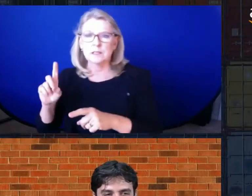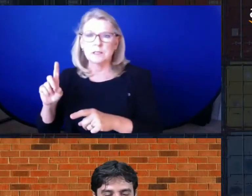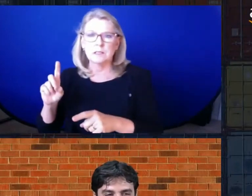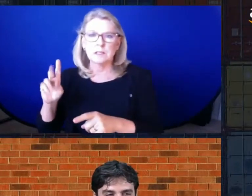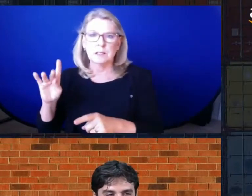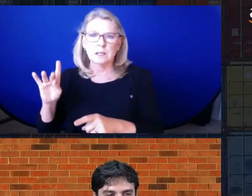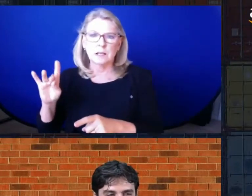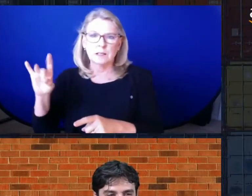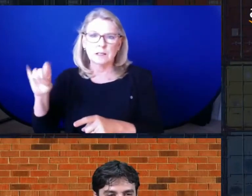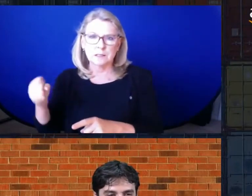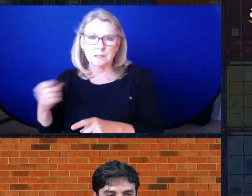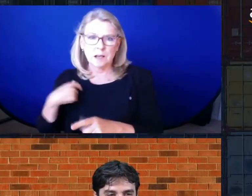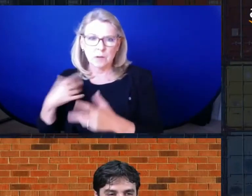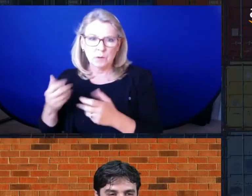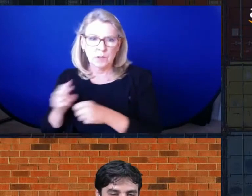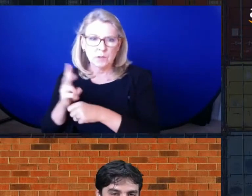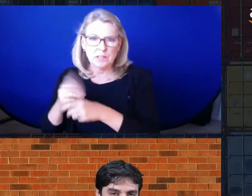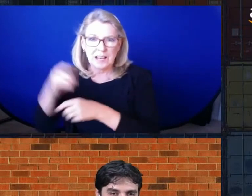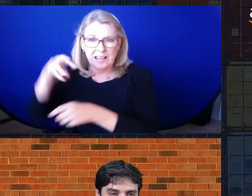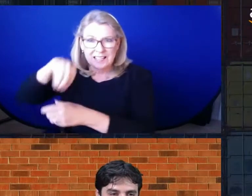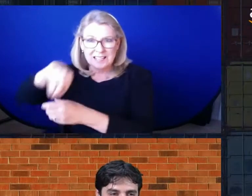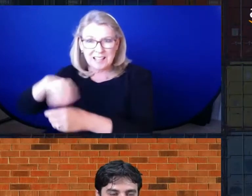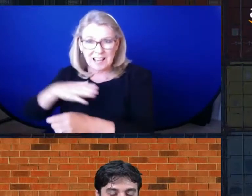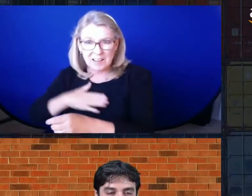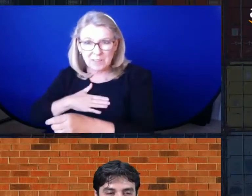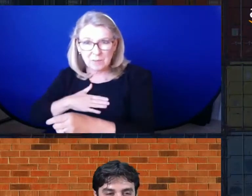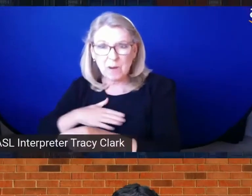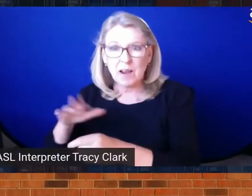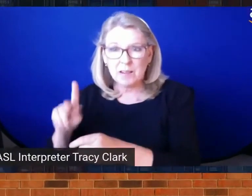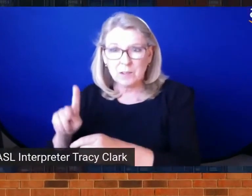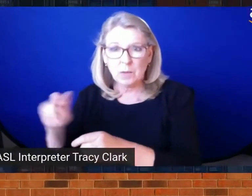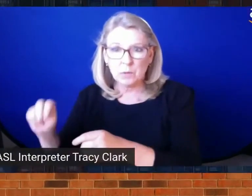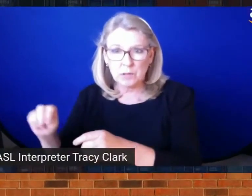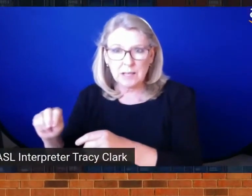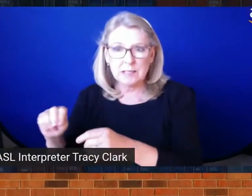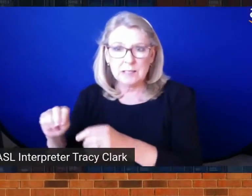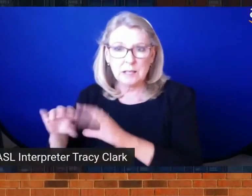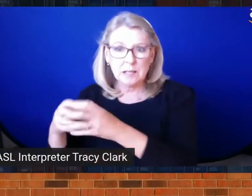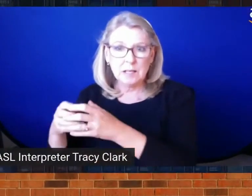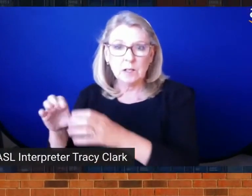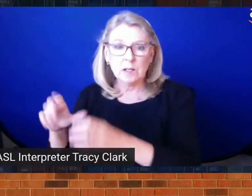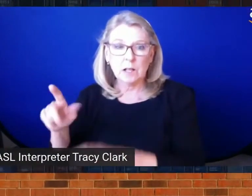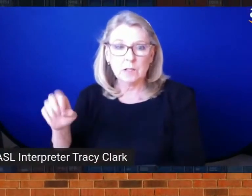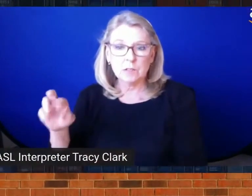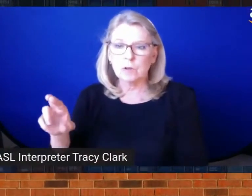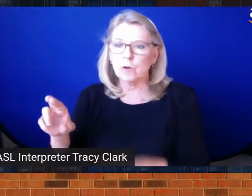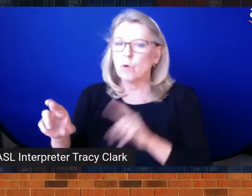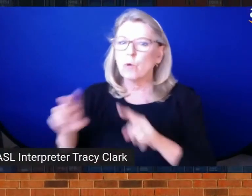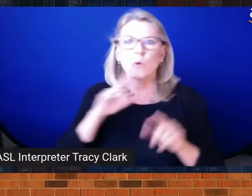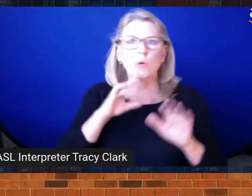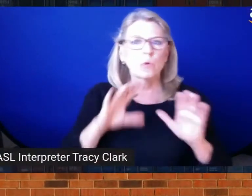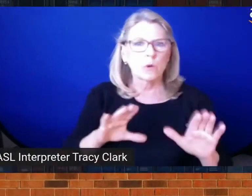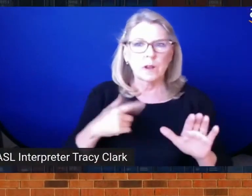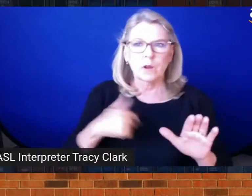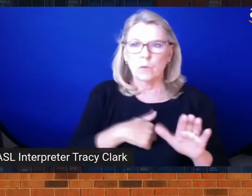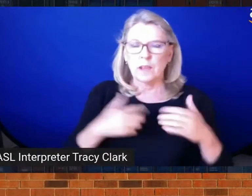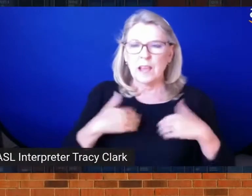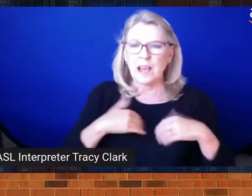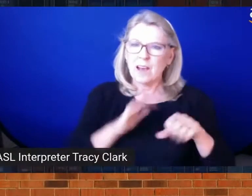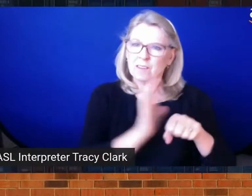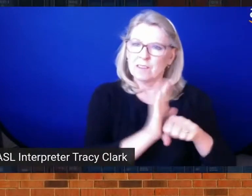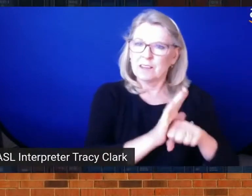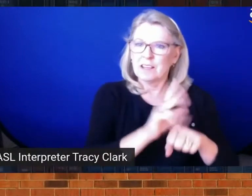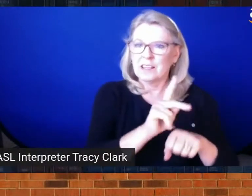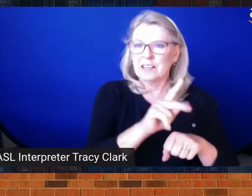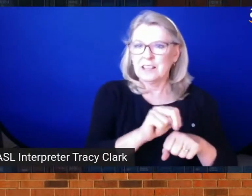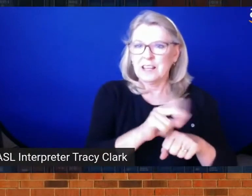my Kubernetes cluster. This is perfect. Yeah, we actually have a native integration for the AWS CDK